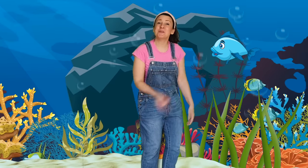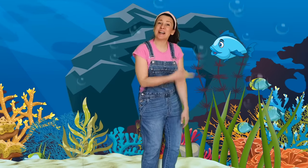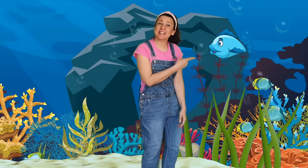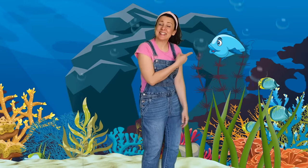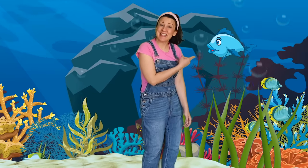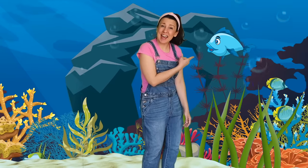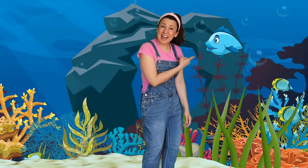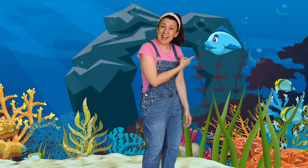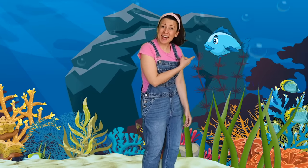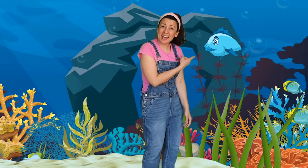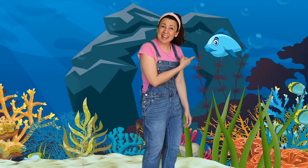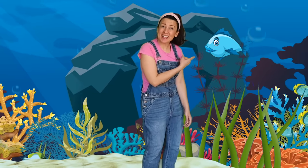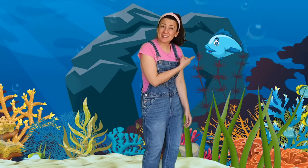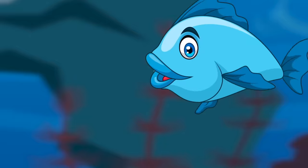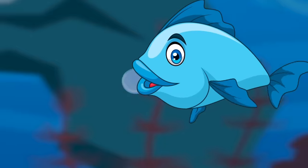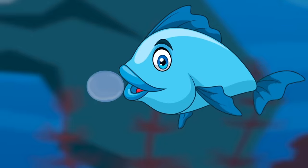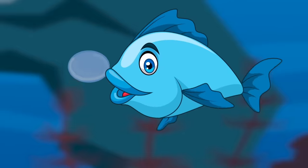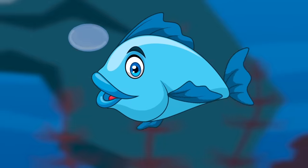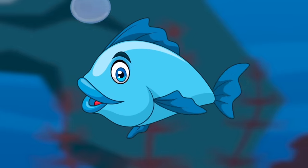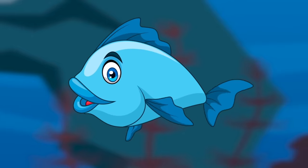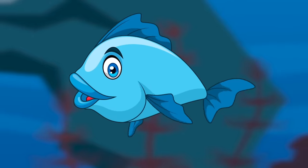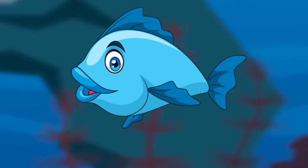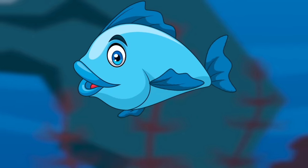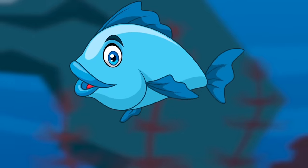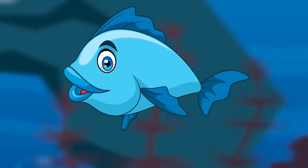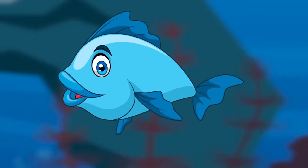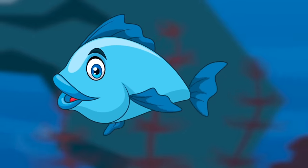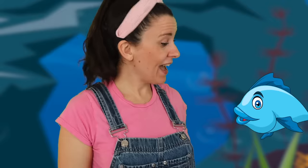Wow, what's that?